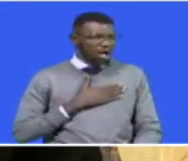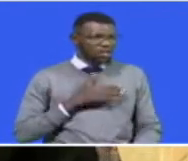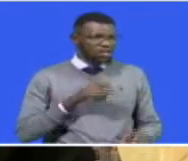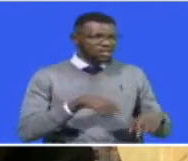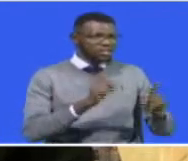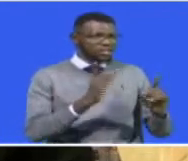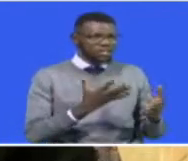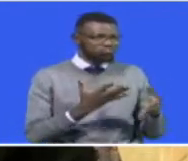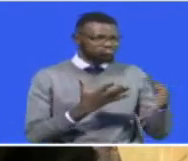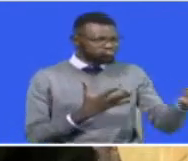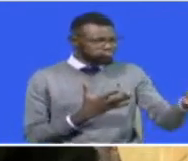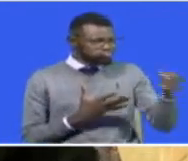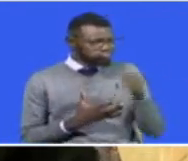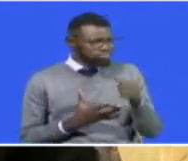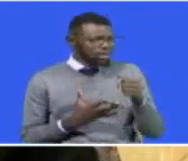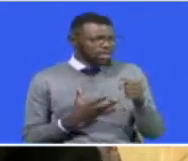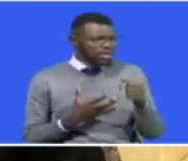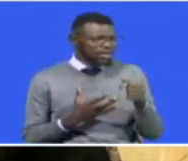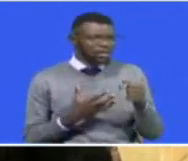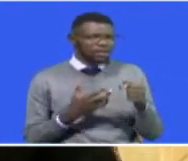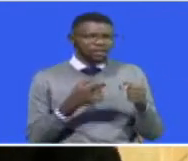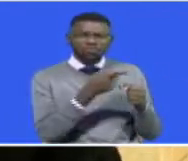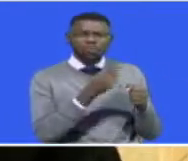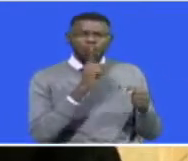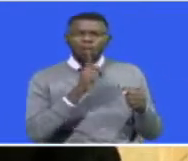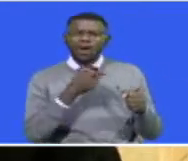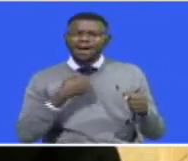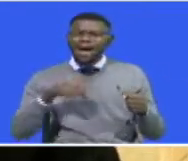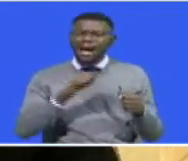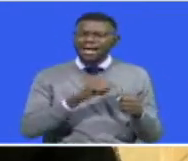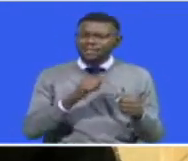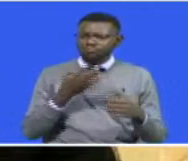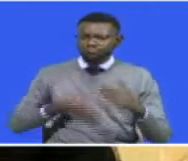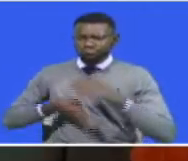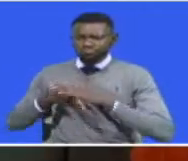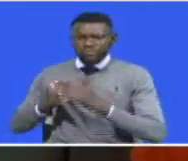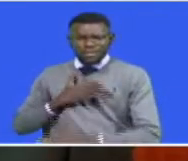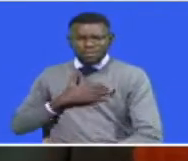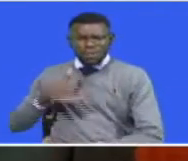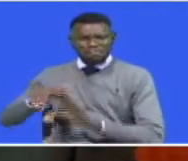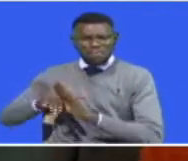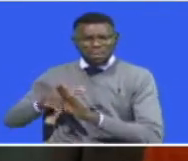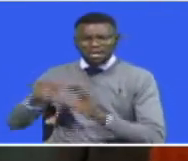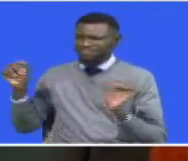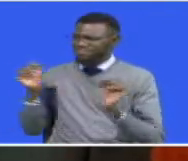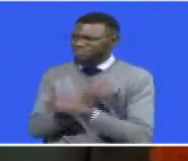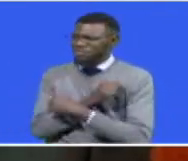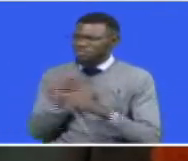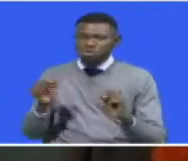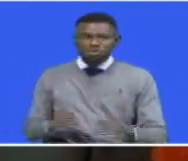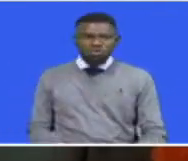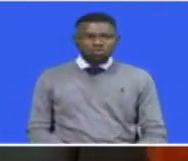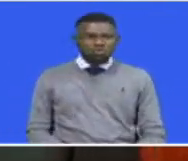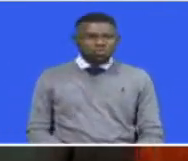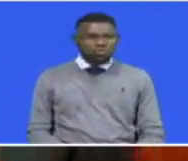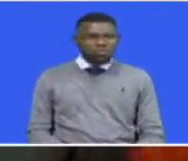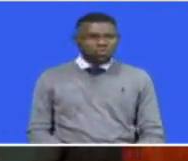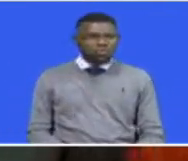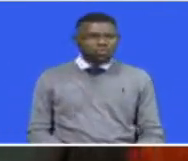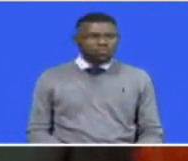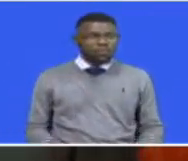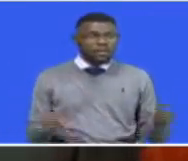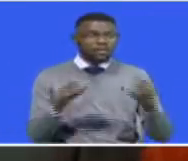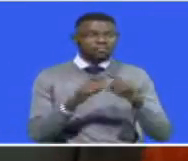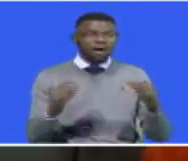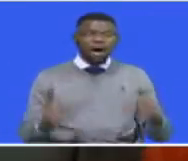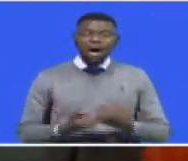you remove that member, we also remove another of our own members. That is illogical. Where an issue comes to the table and